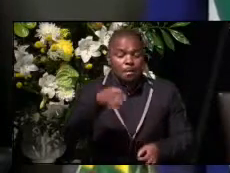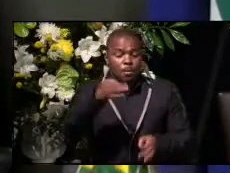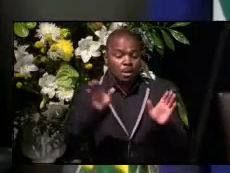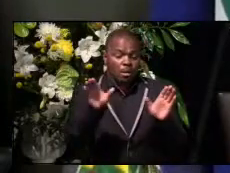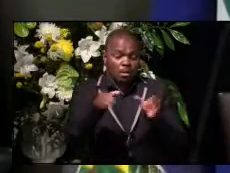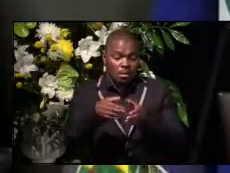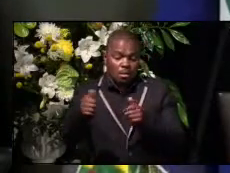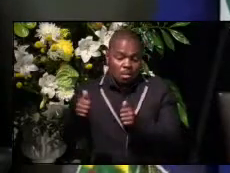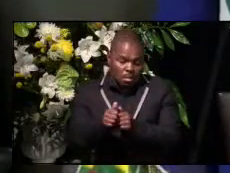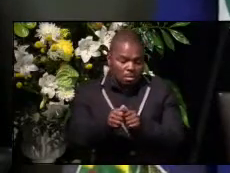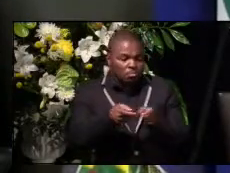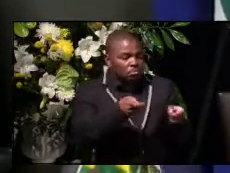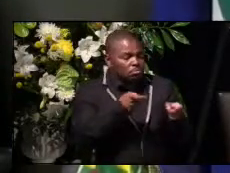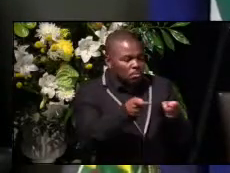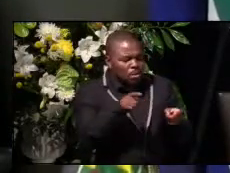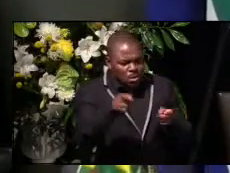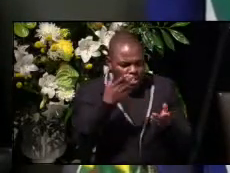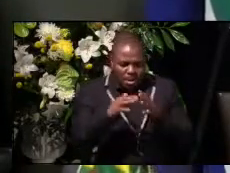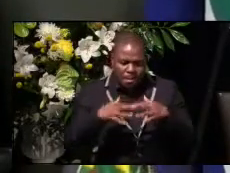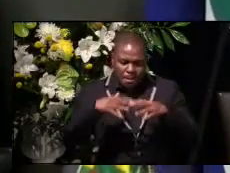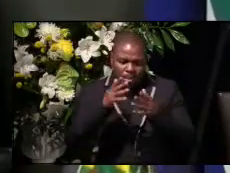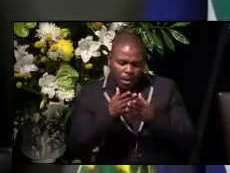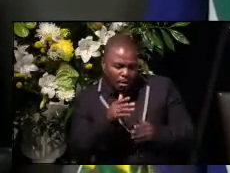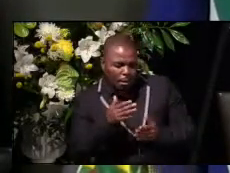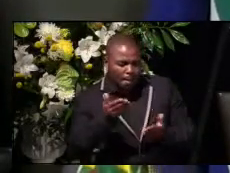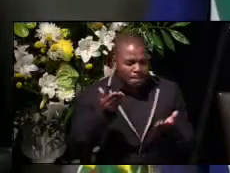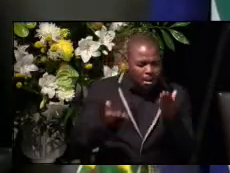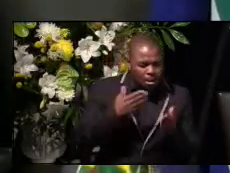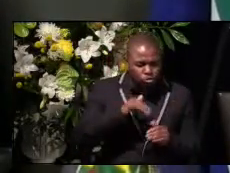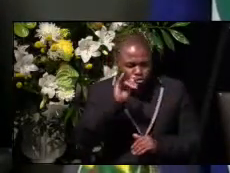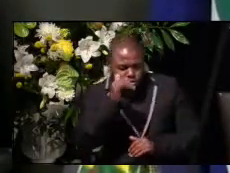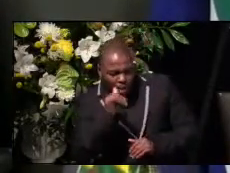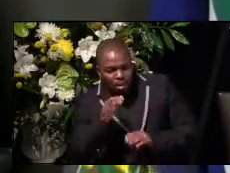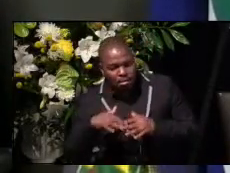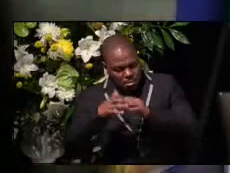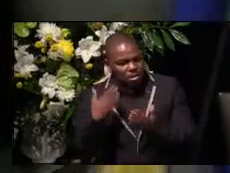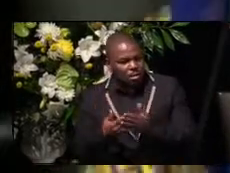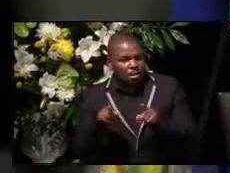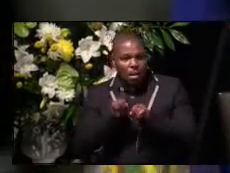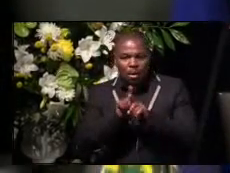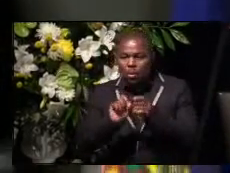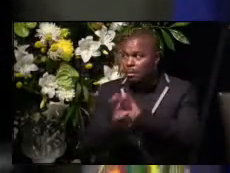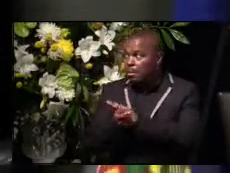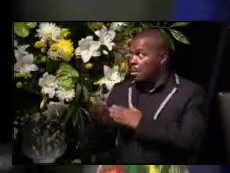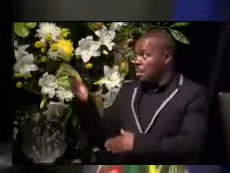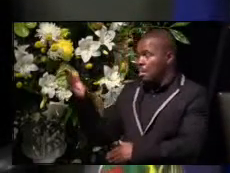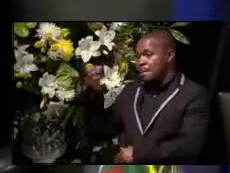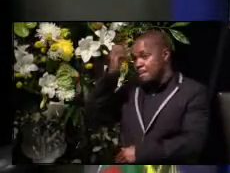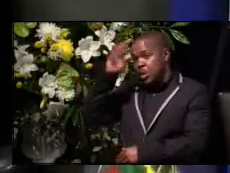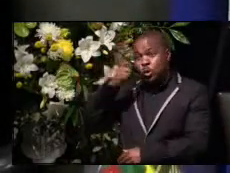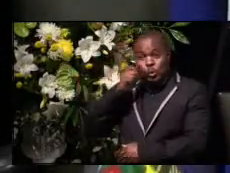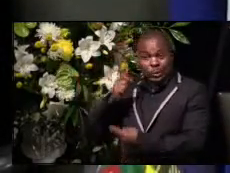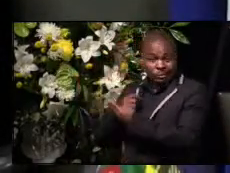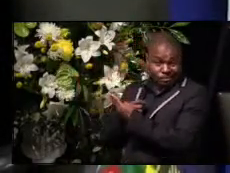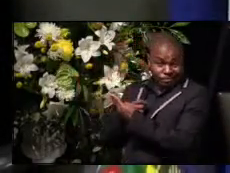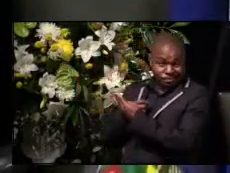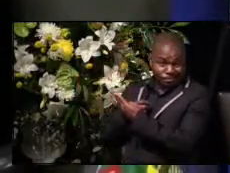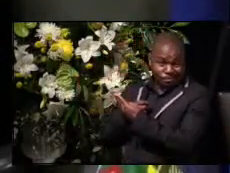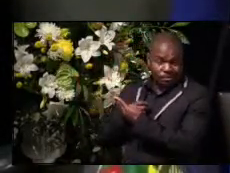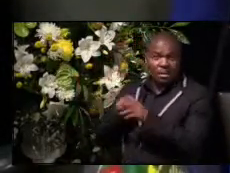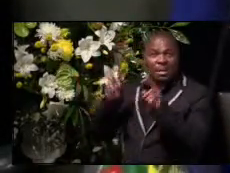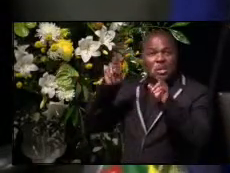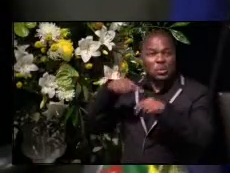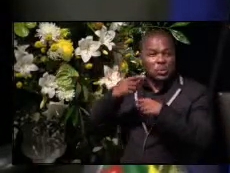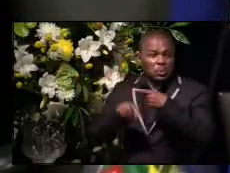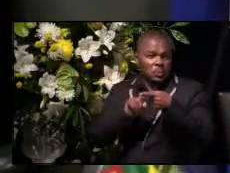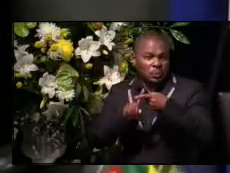can even create their own checks and balances take for example what is likely happening in tshwanee where there's the issue